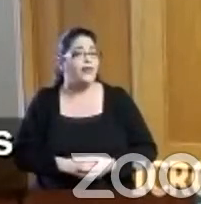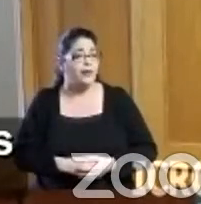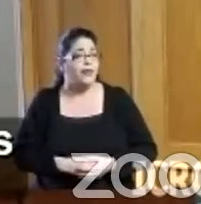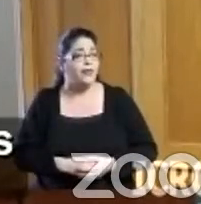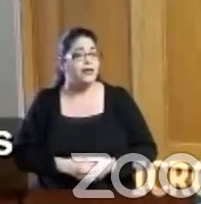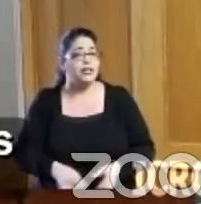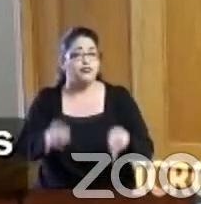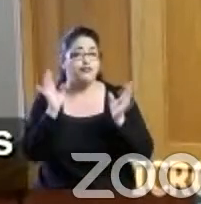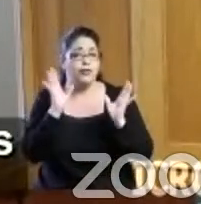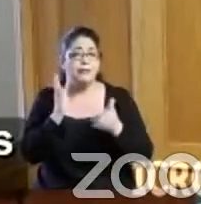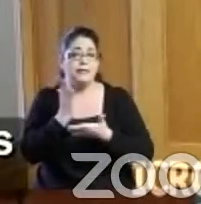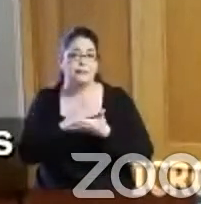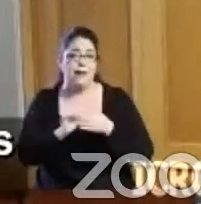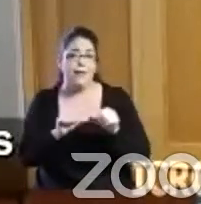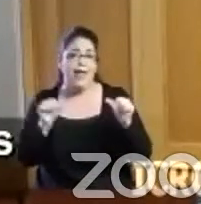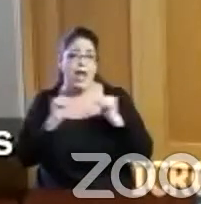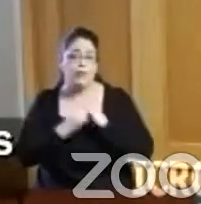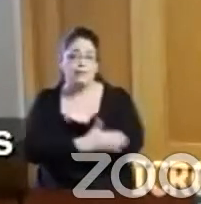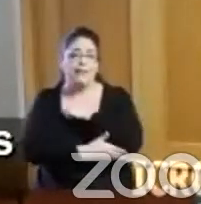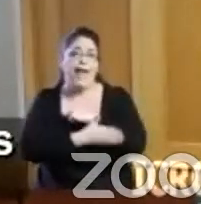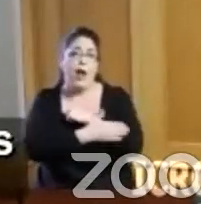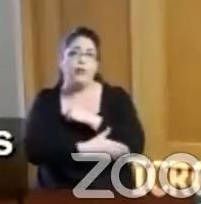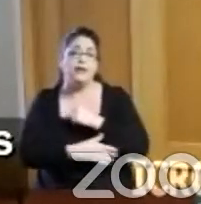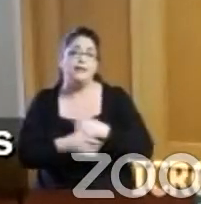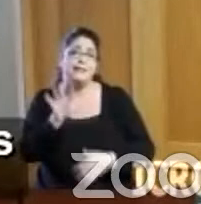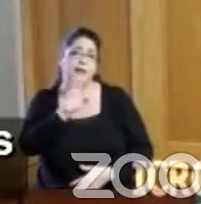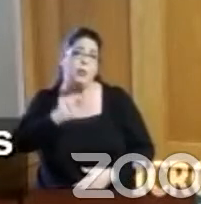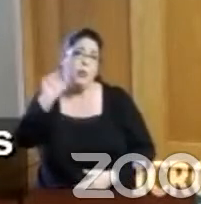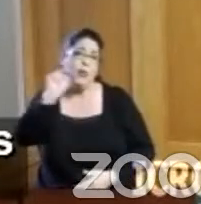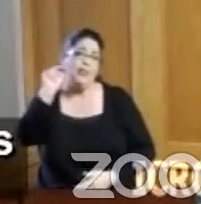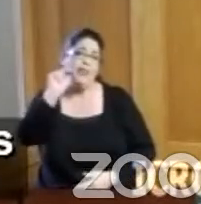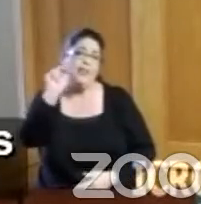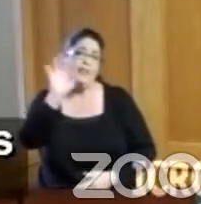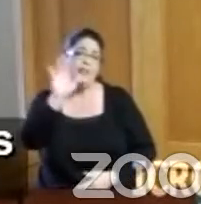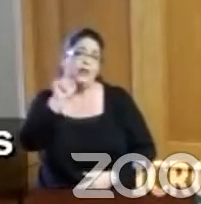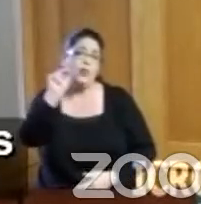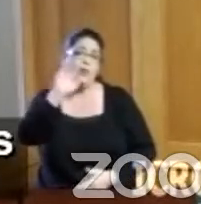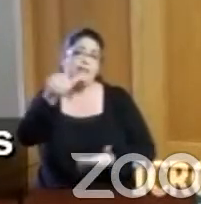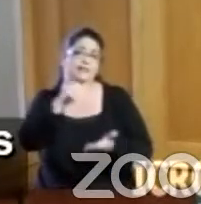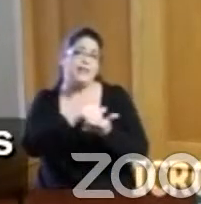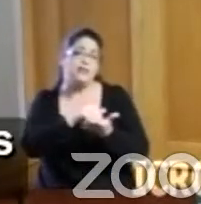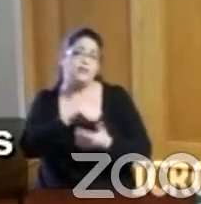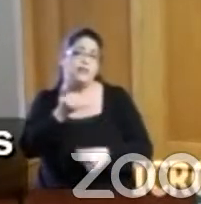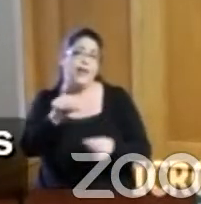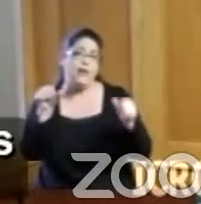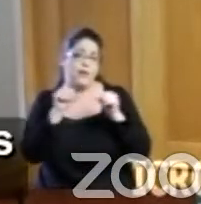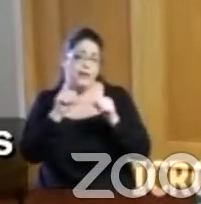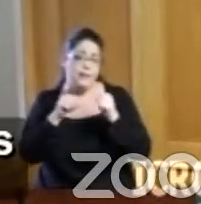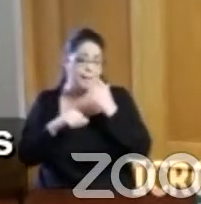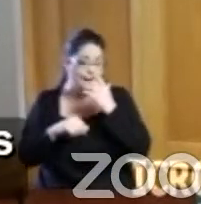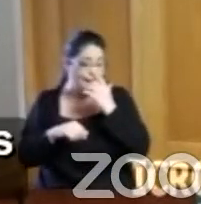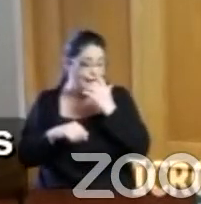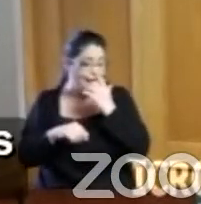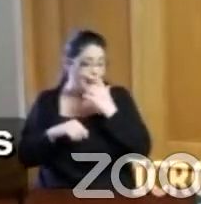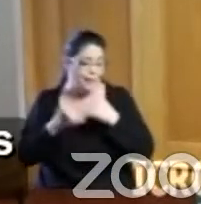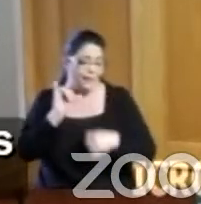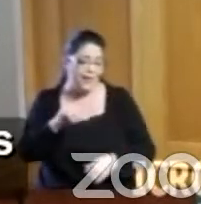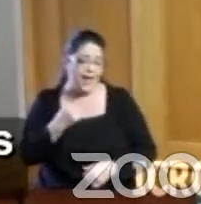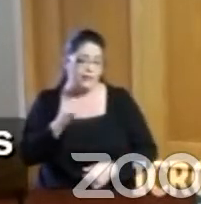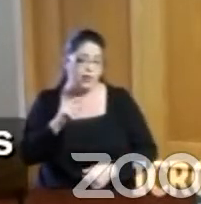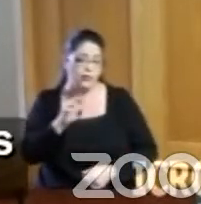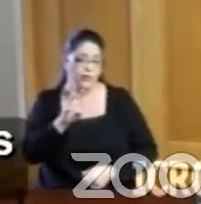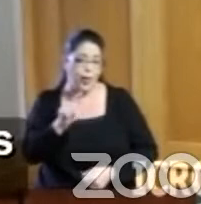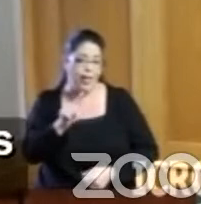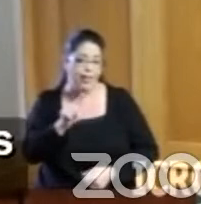county, probably around like really the north central area, you know, which is